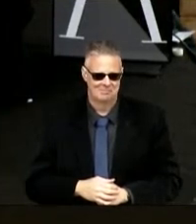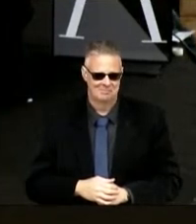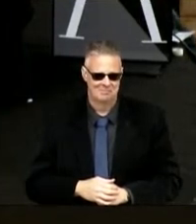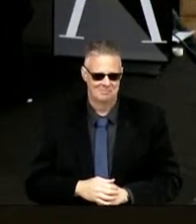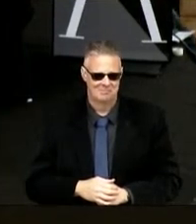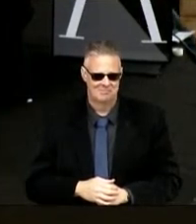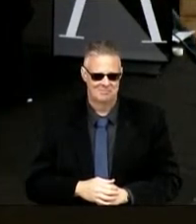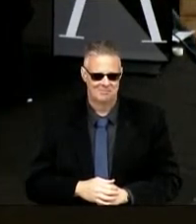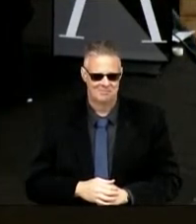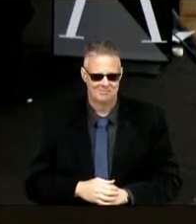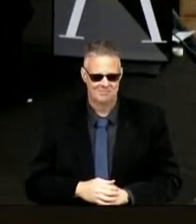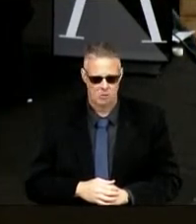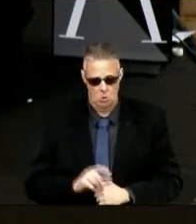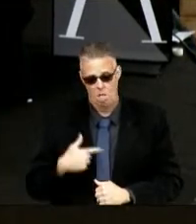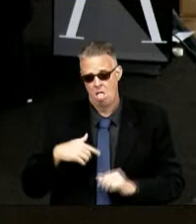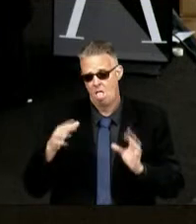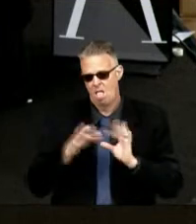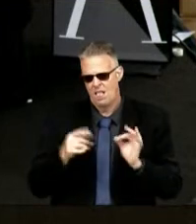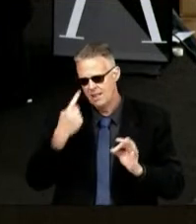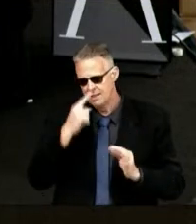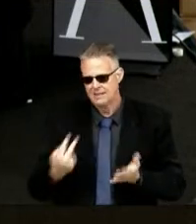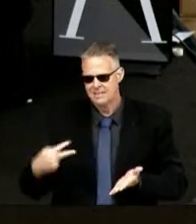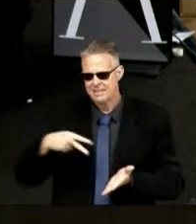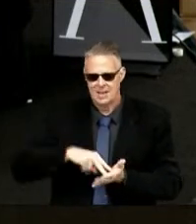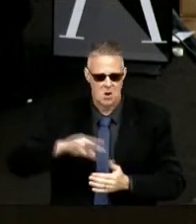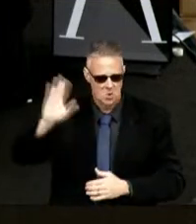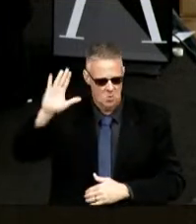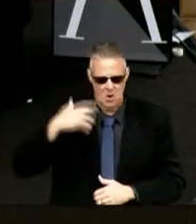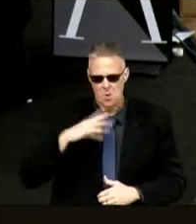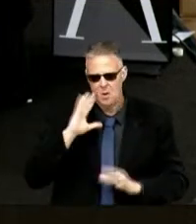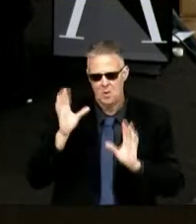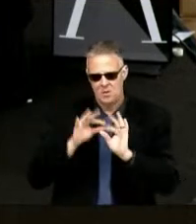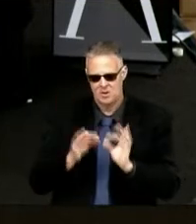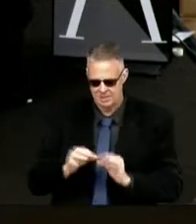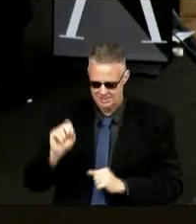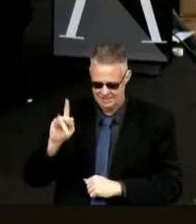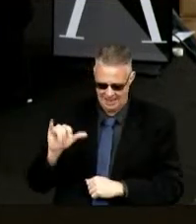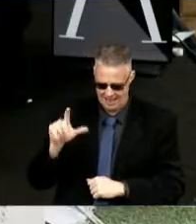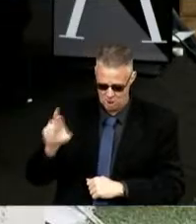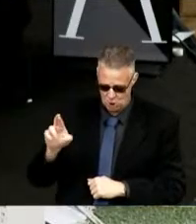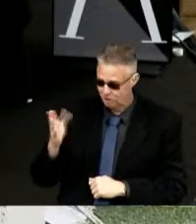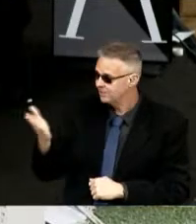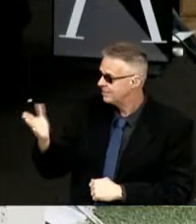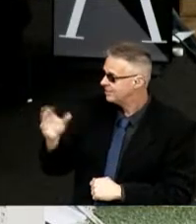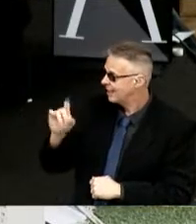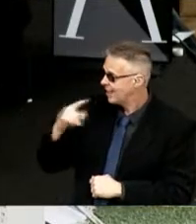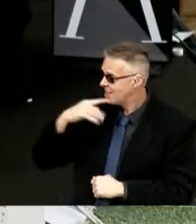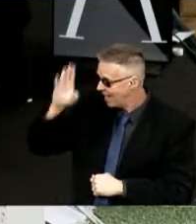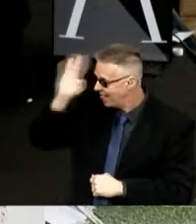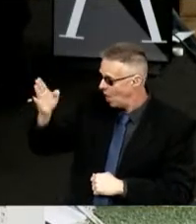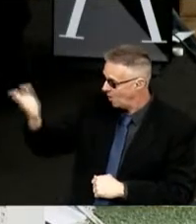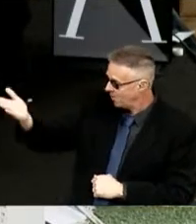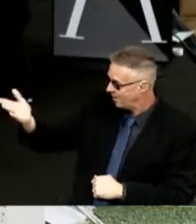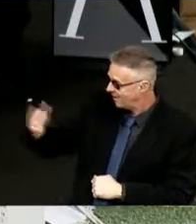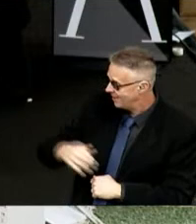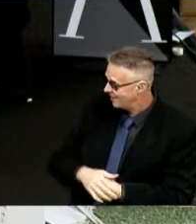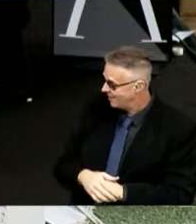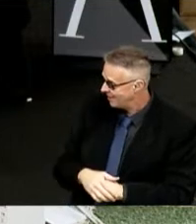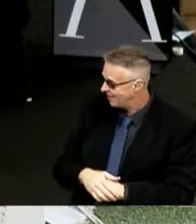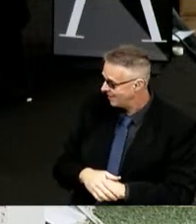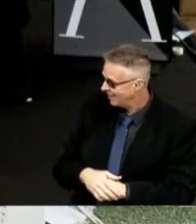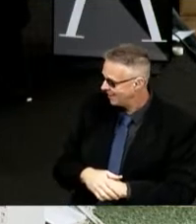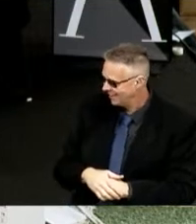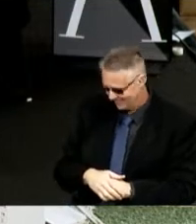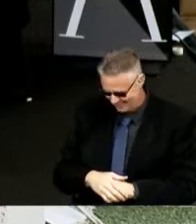When I talk about you, can you stand up and give a little wave? I'm gonna say a few words about Skylar. Skylar, say hello.